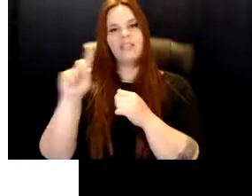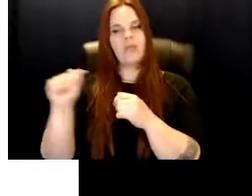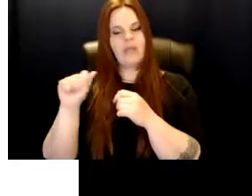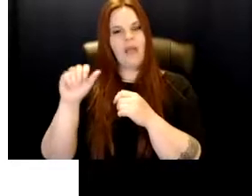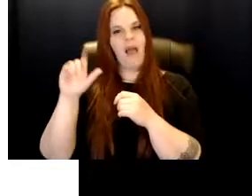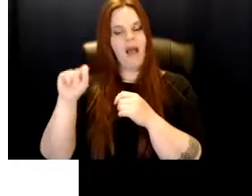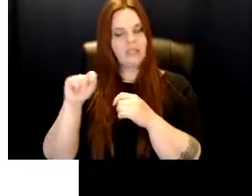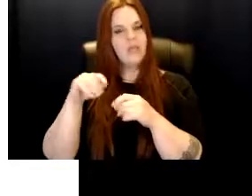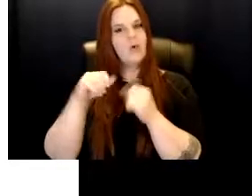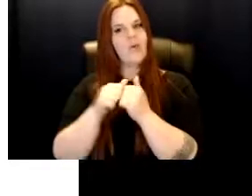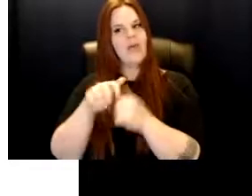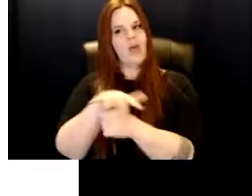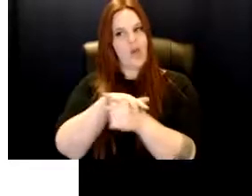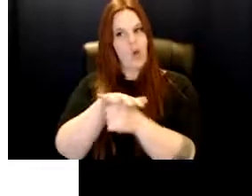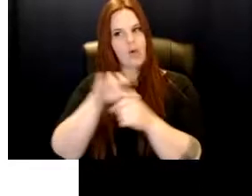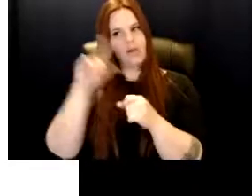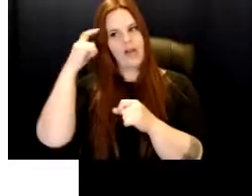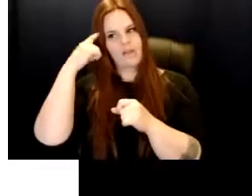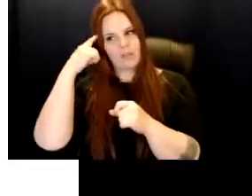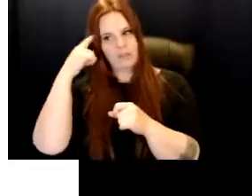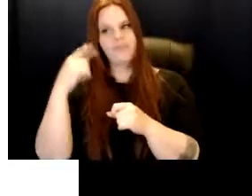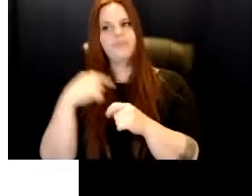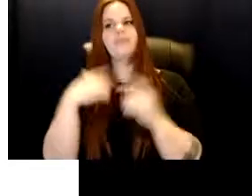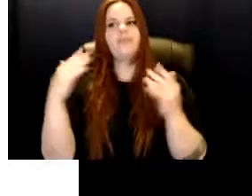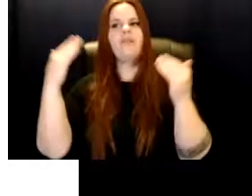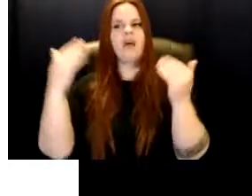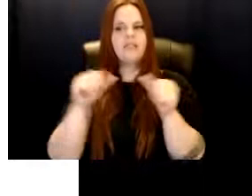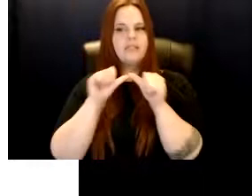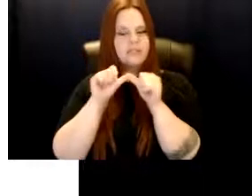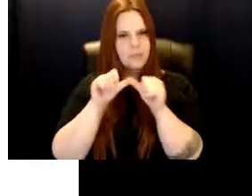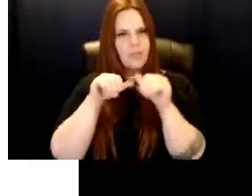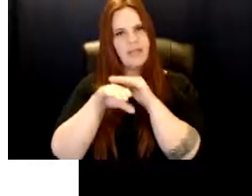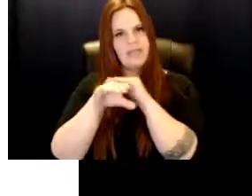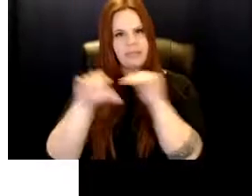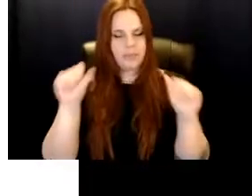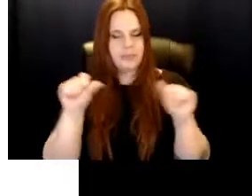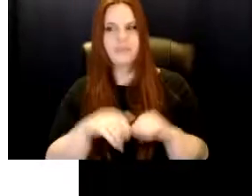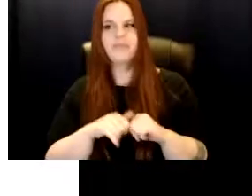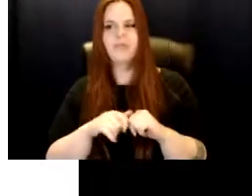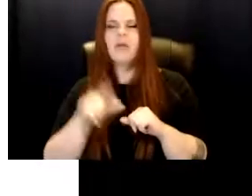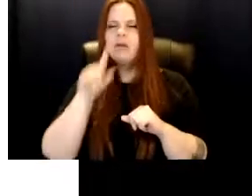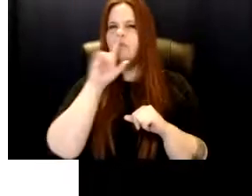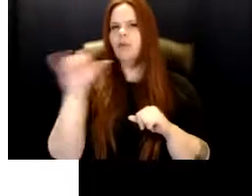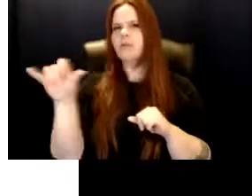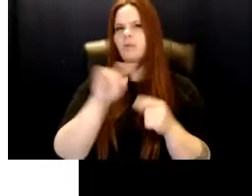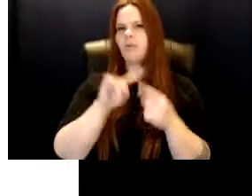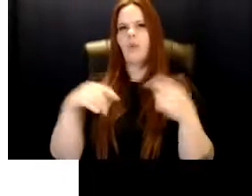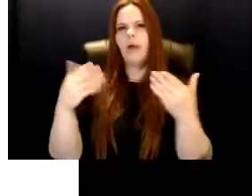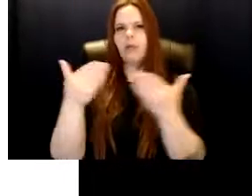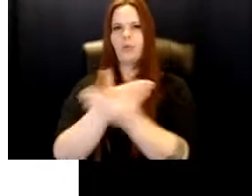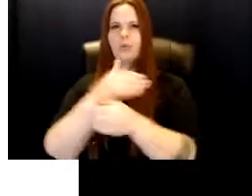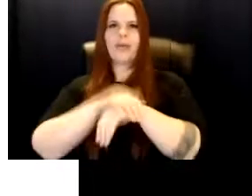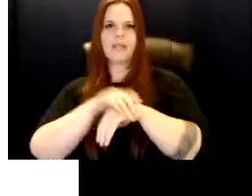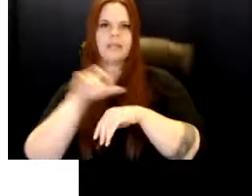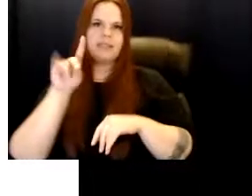Integrating Community Capital Resources and Advancing Sustainable Accessibility. very similar to what New England did in some ways,